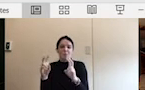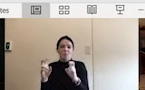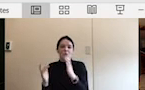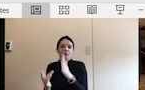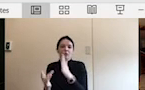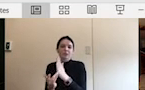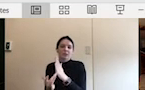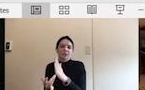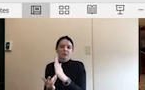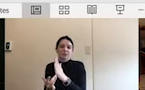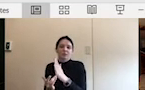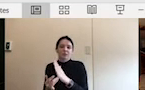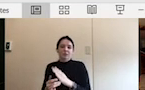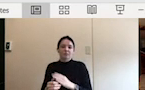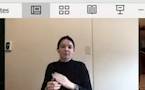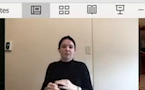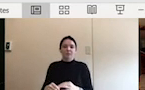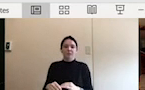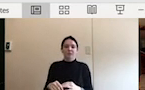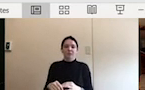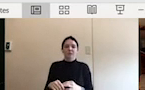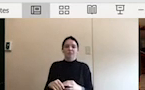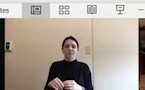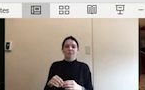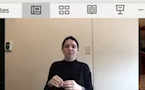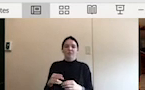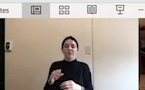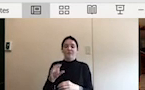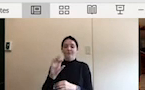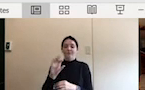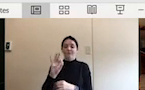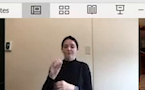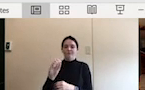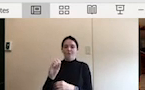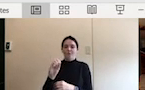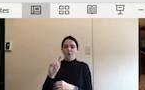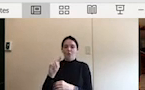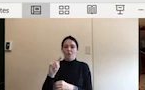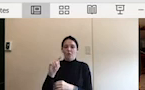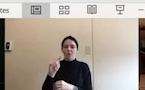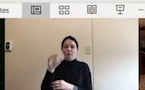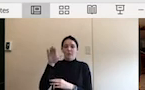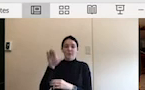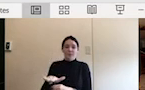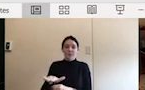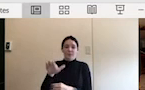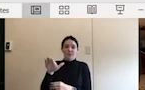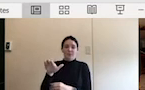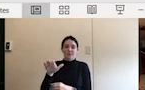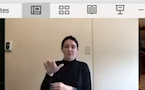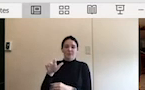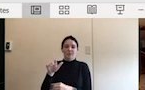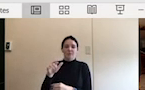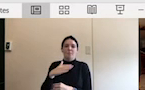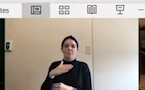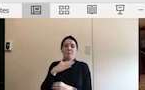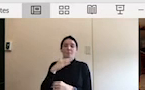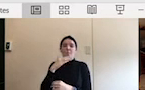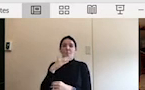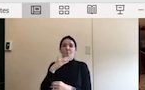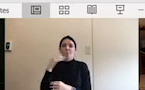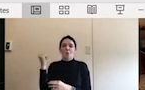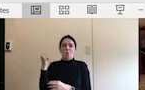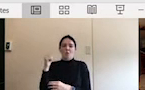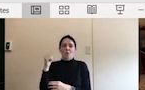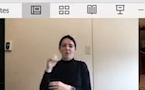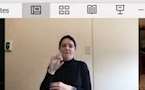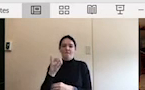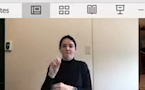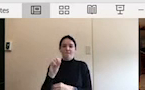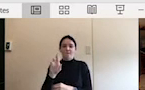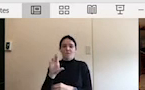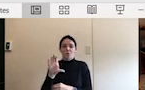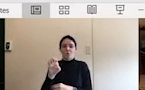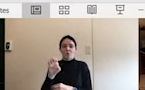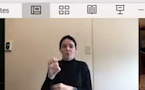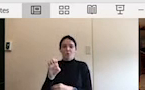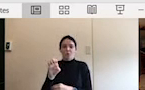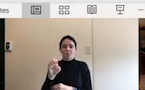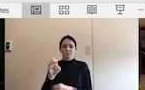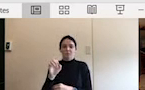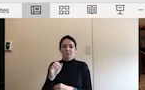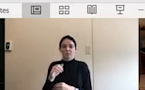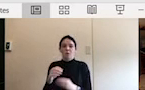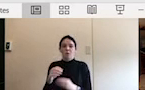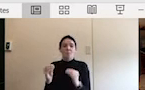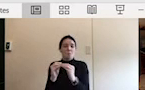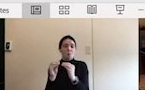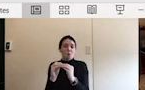what you do is you stomp on the rocket, thereby imparting a lot more force, right? Forcing the air out much faster. And it turns out their